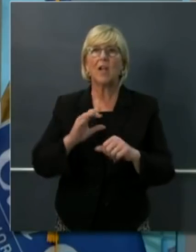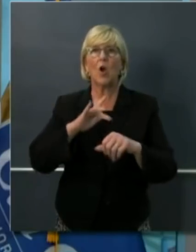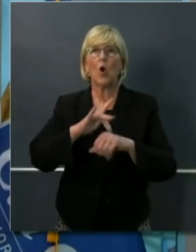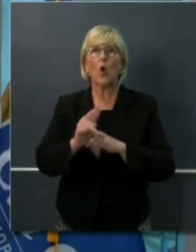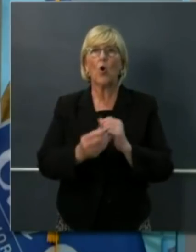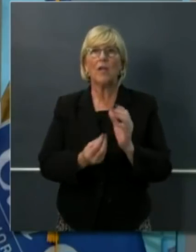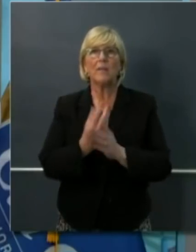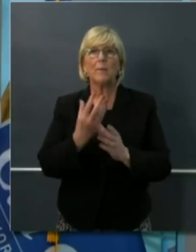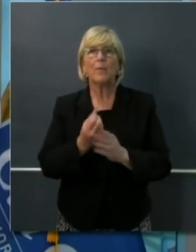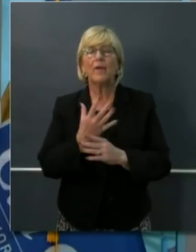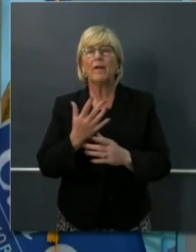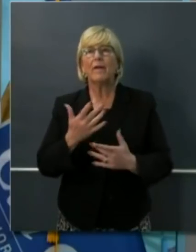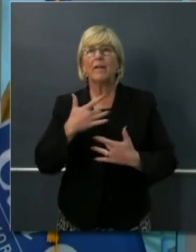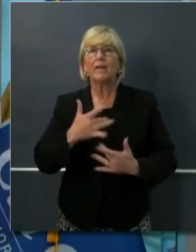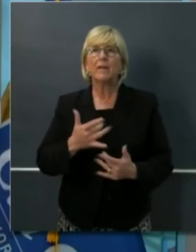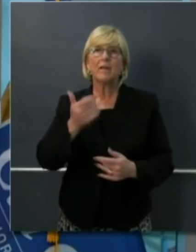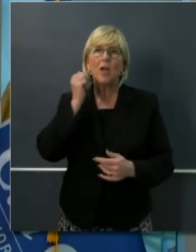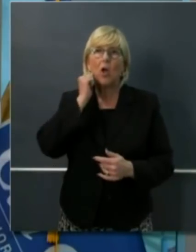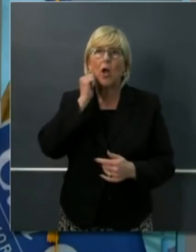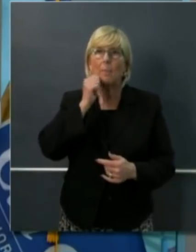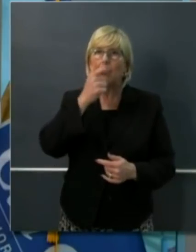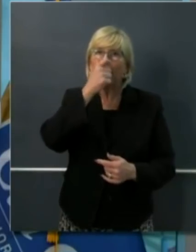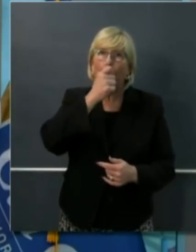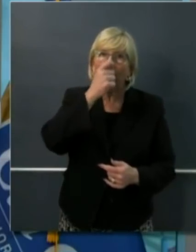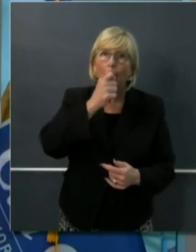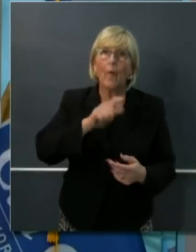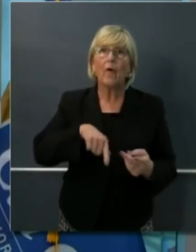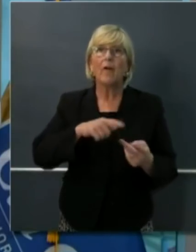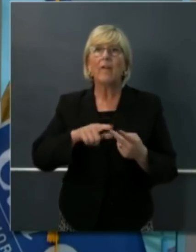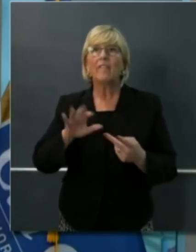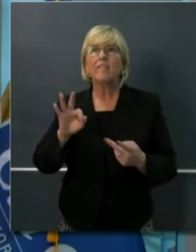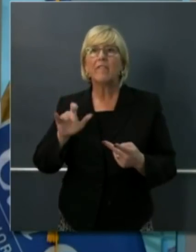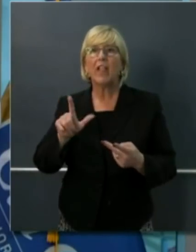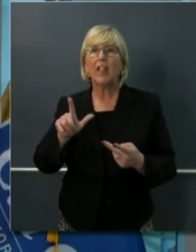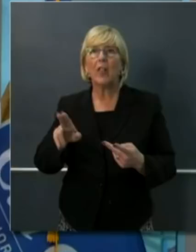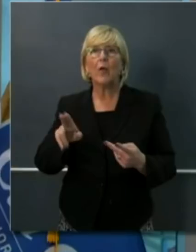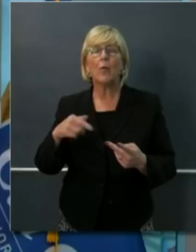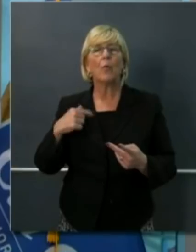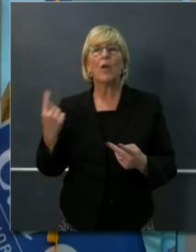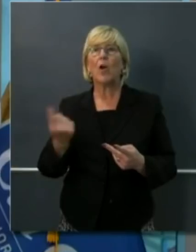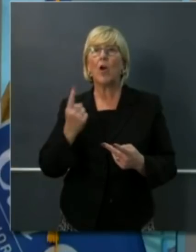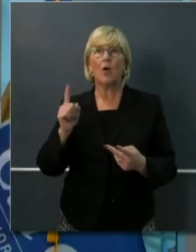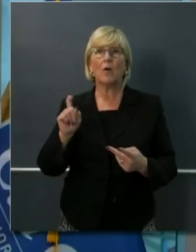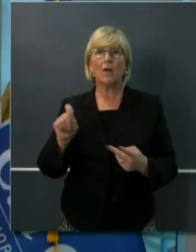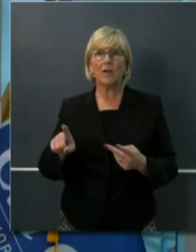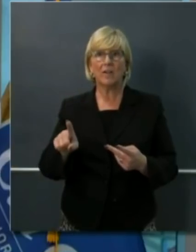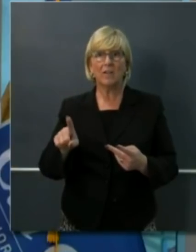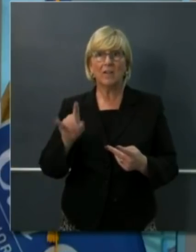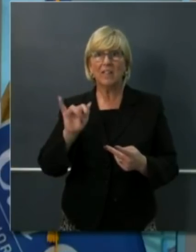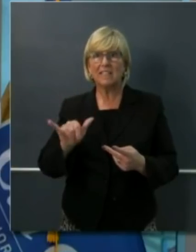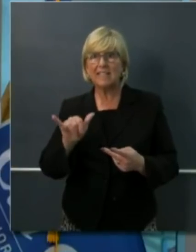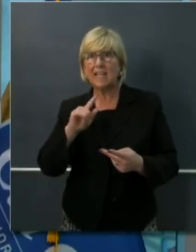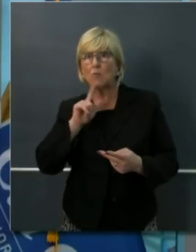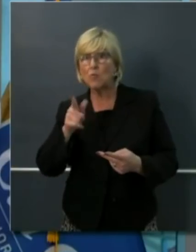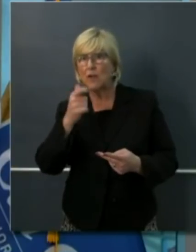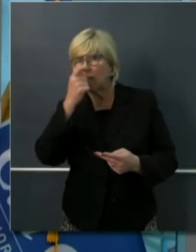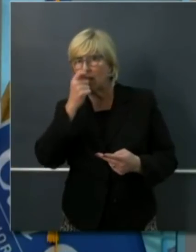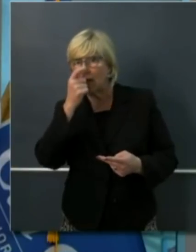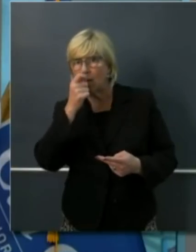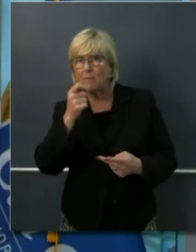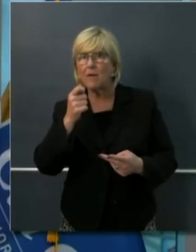of the common cold and the flu. And in this day and age, we have to ask the question, is that the common cold or is